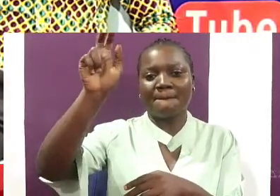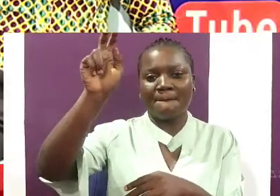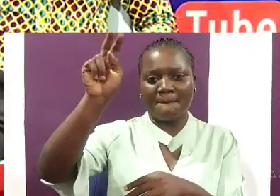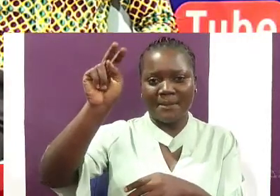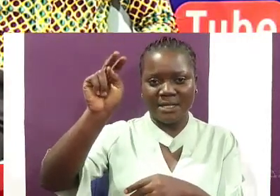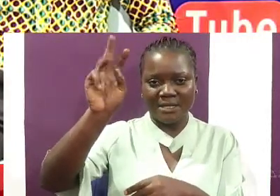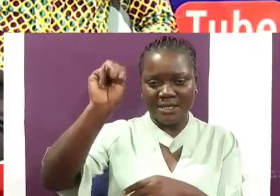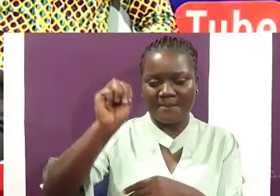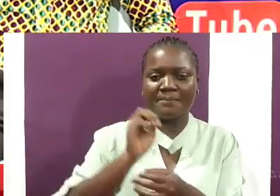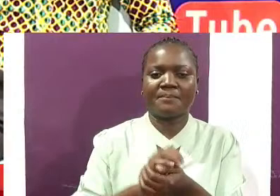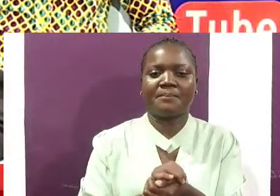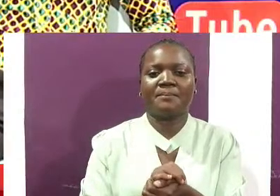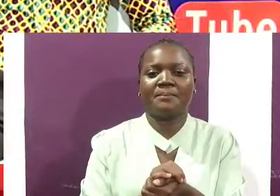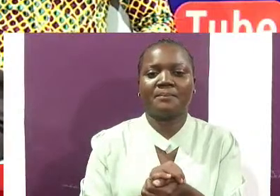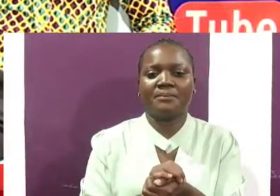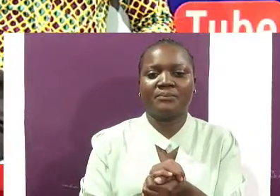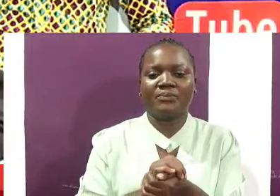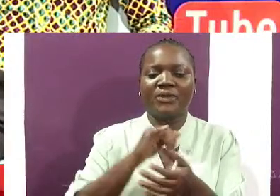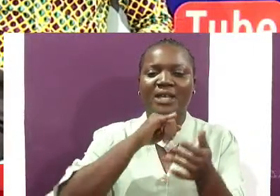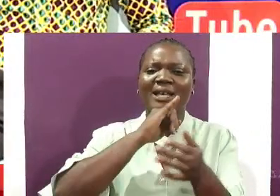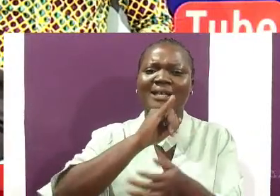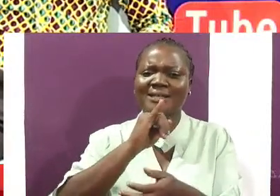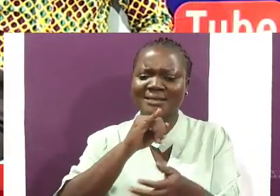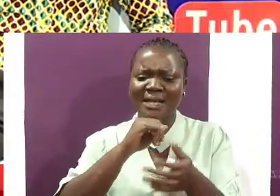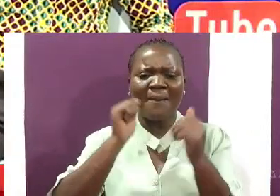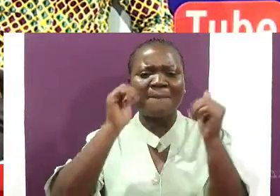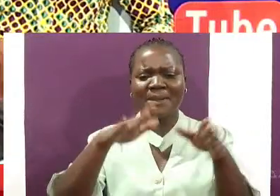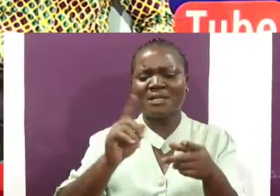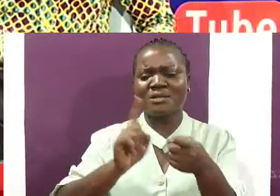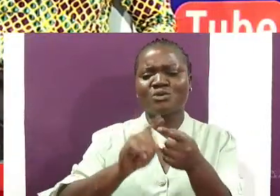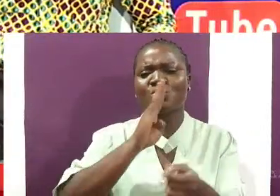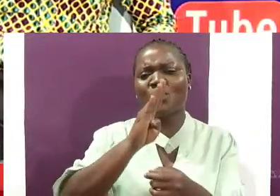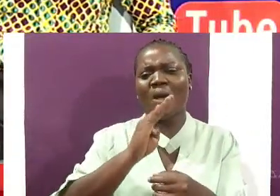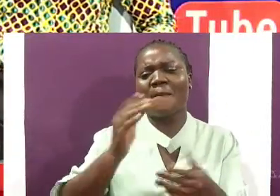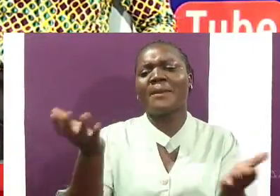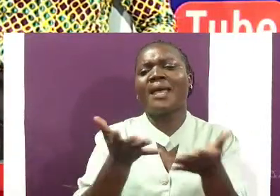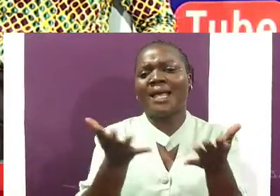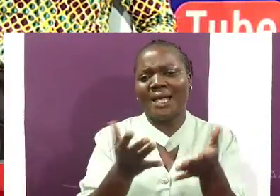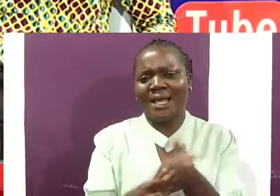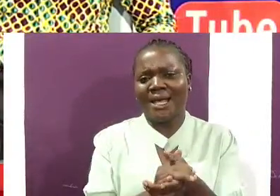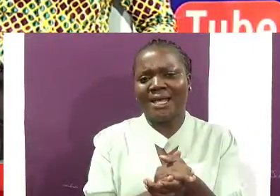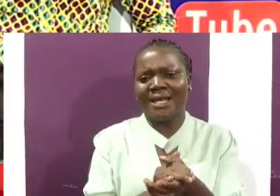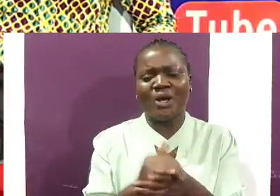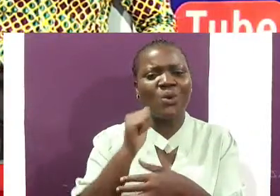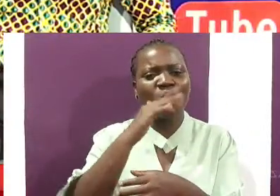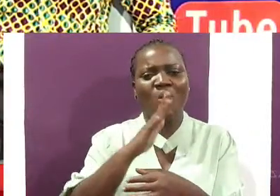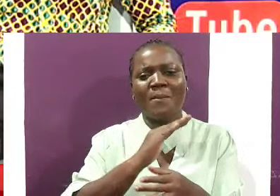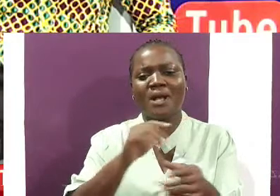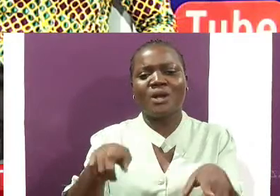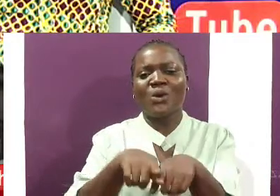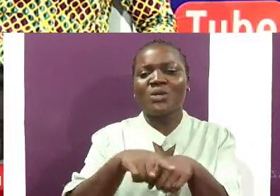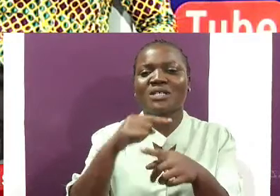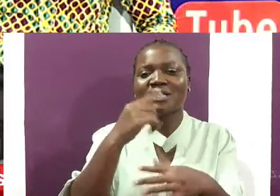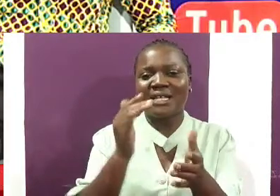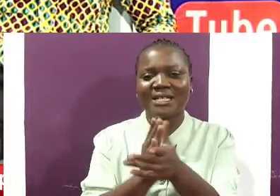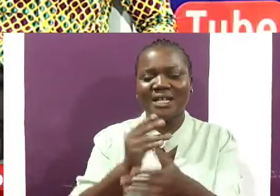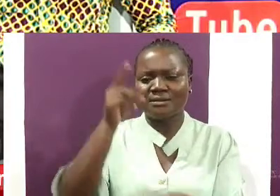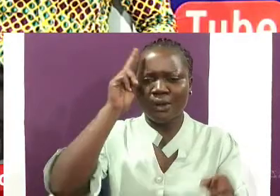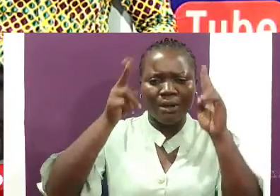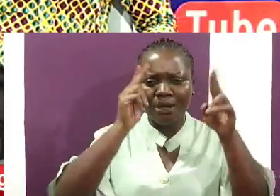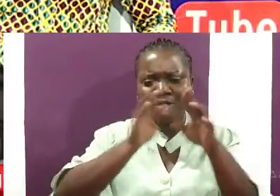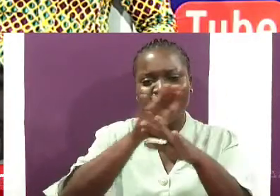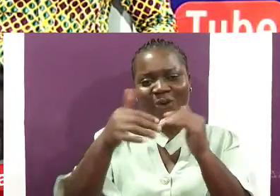blessings be on you. It's a blessing to be here. Okay, okay. Akosia from Poma said, good evening, brethren. Yeah, ciao, pa. And Jonas